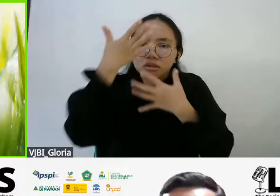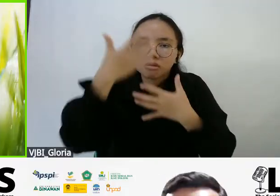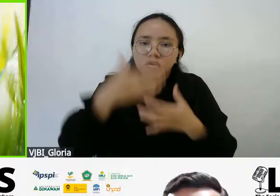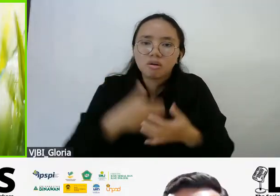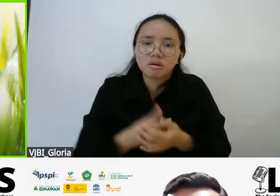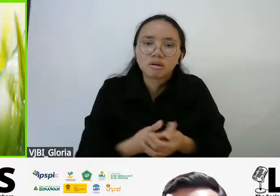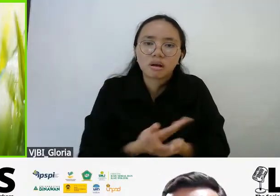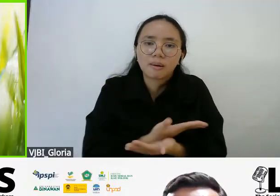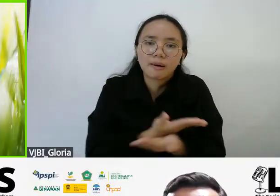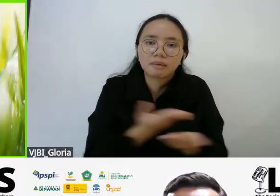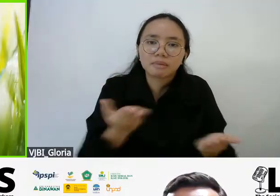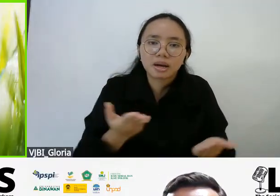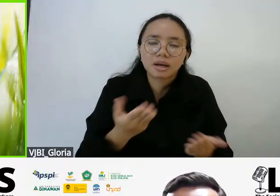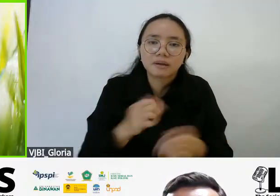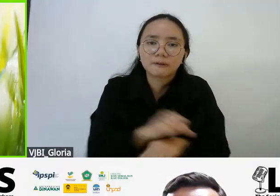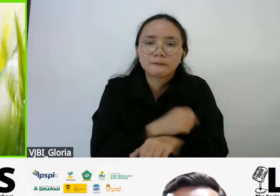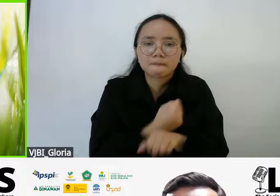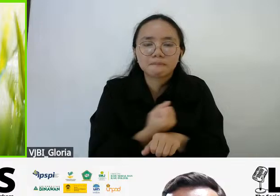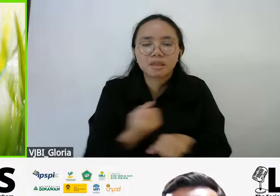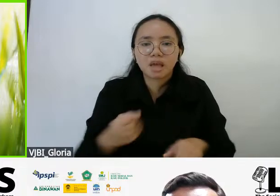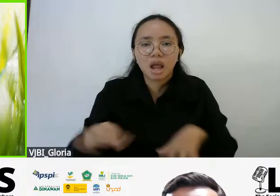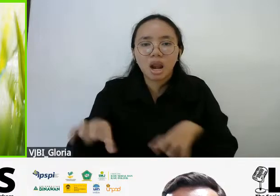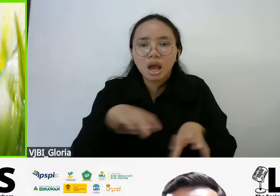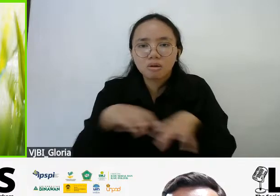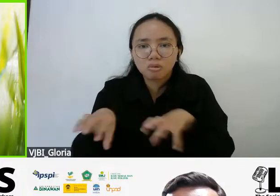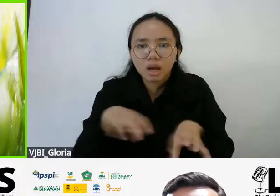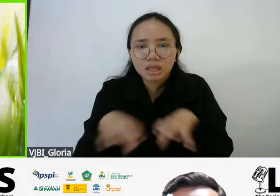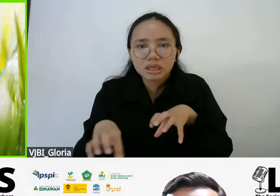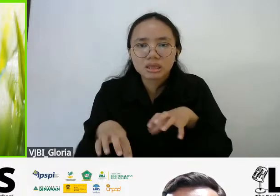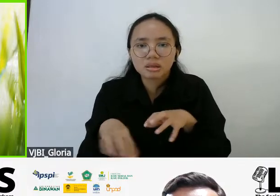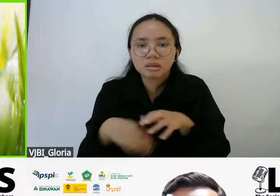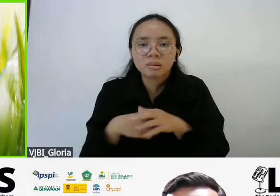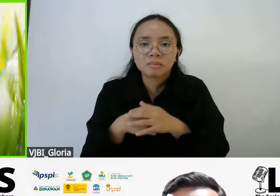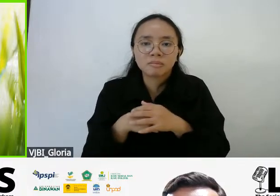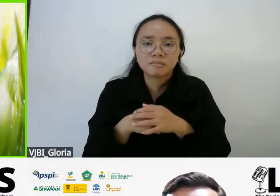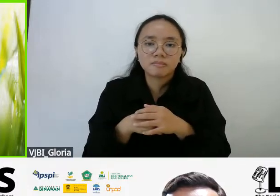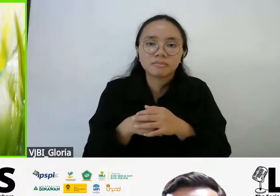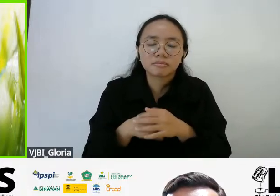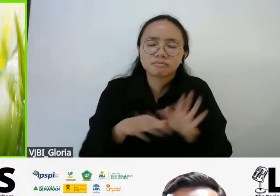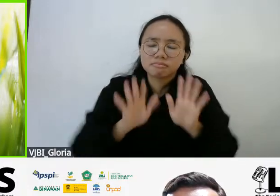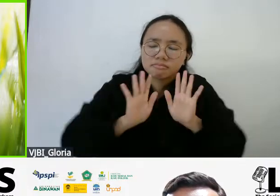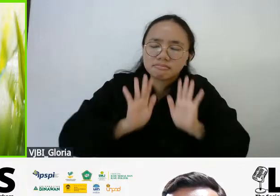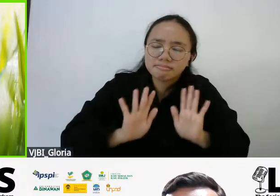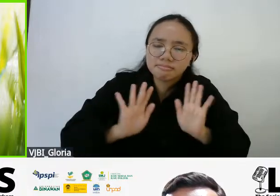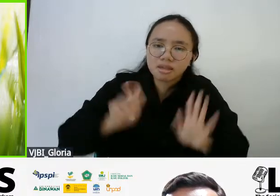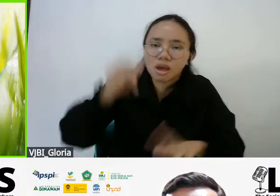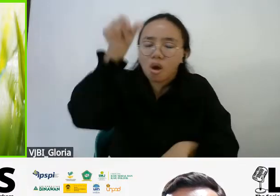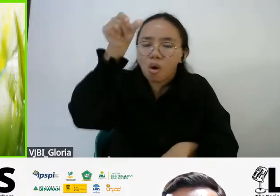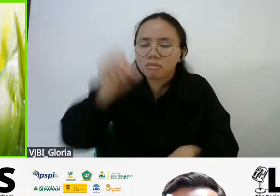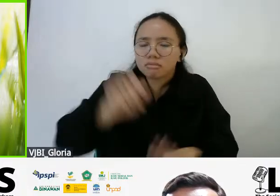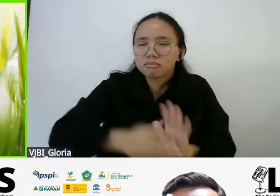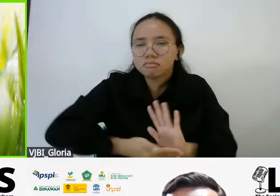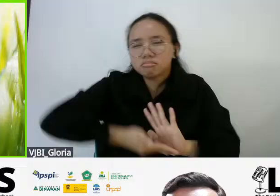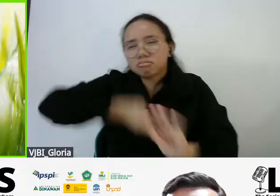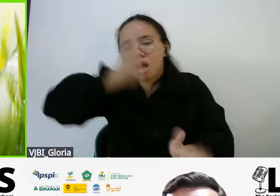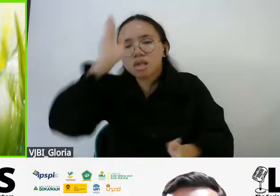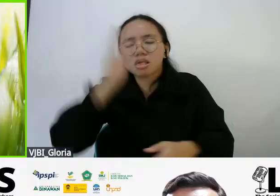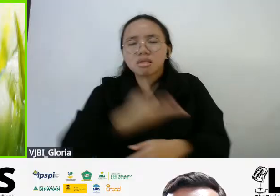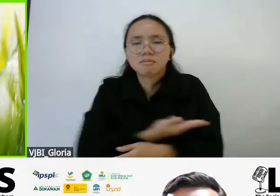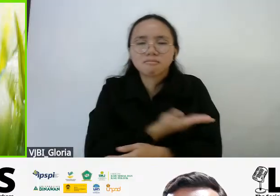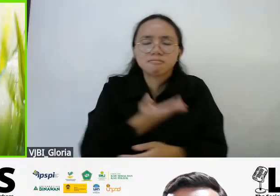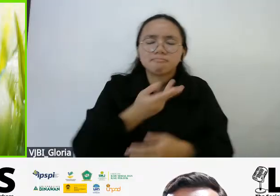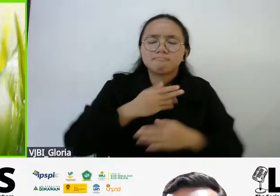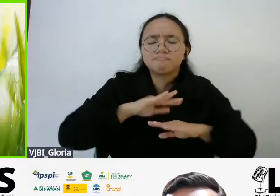around individuals who are homeless, who have brain injuries, which is something I've been talking about for several years,